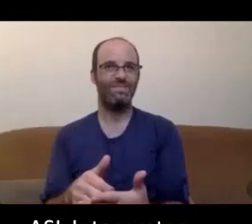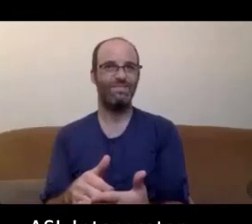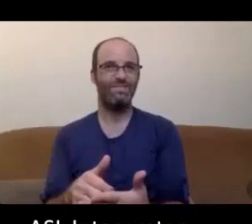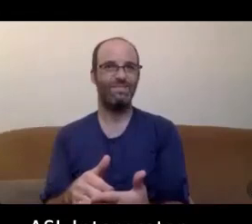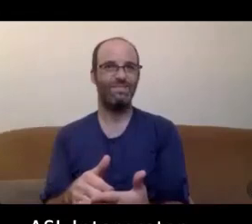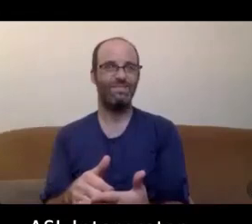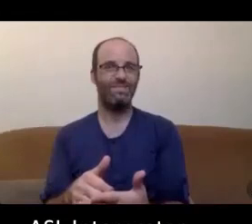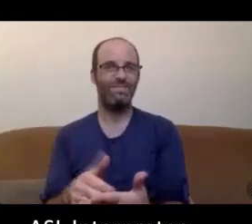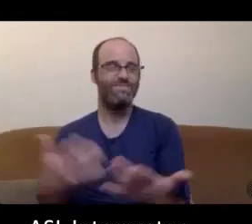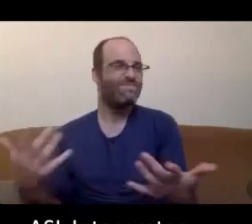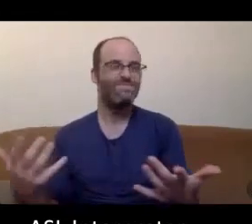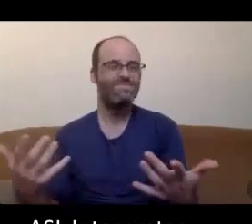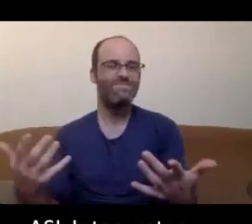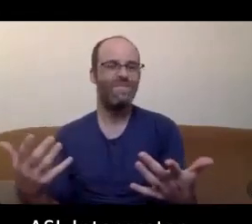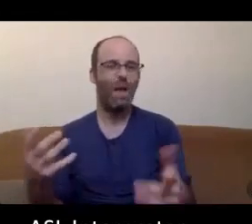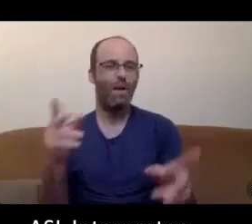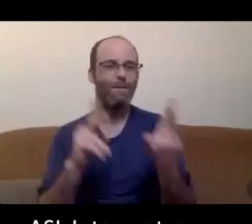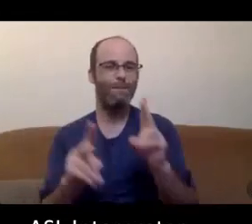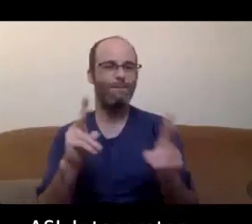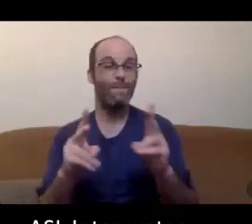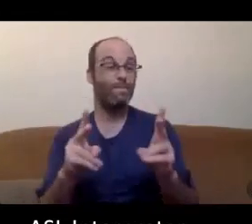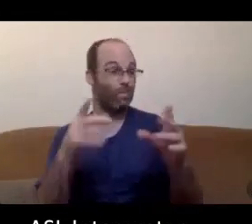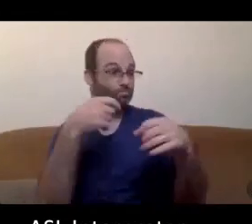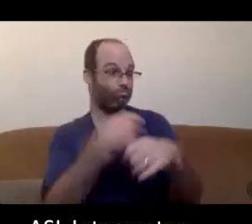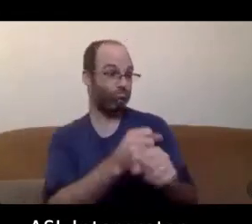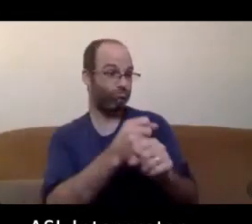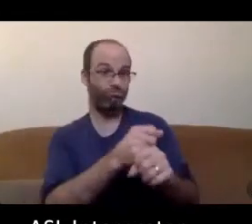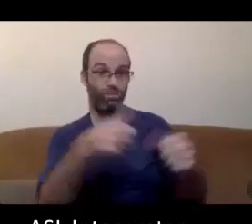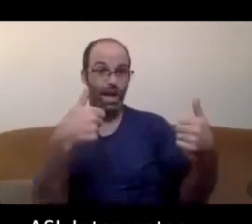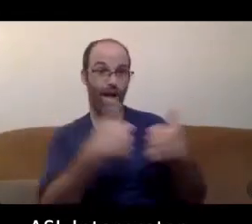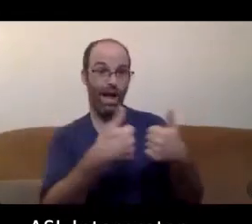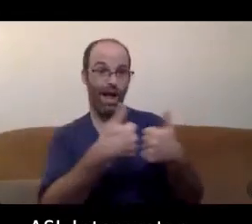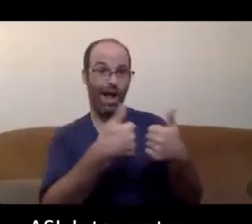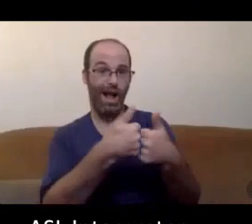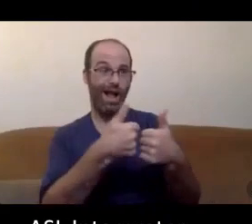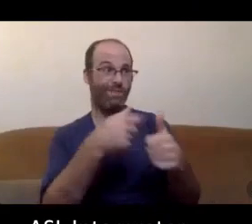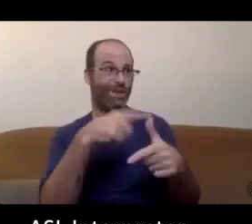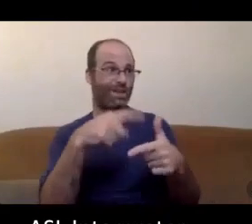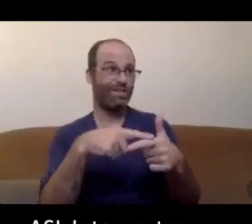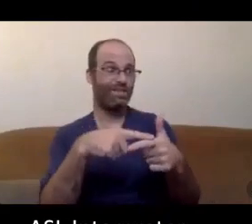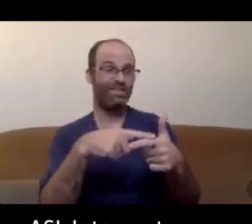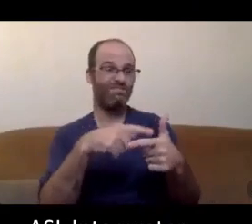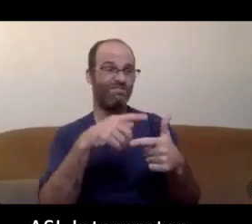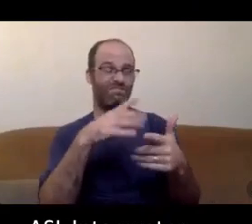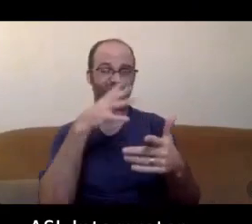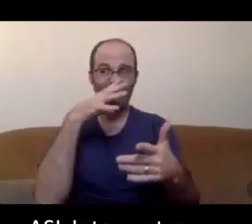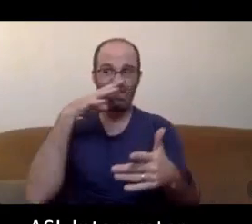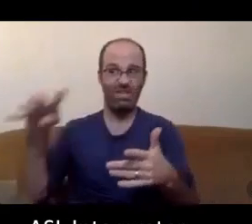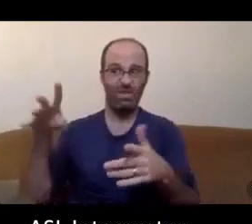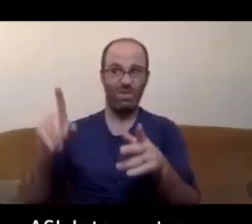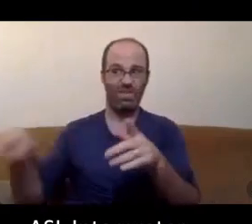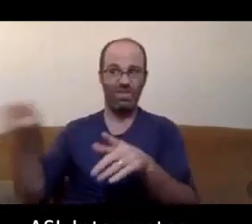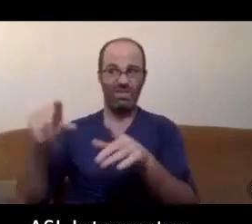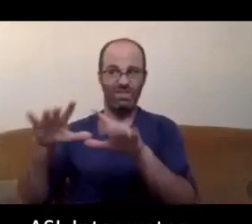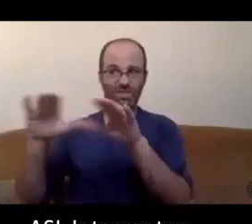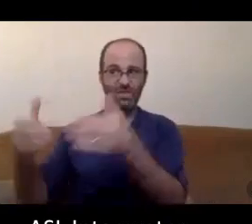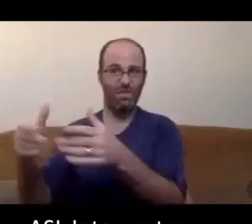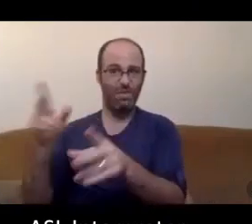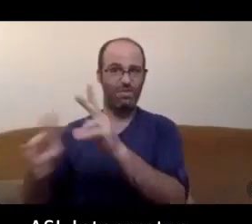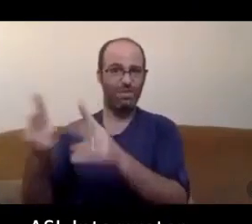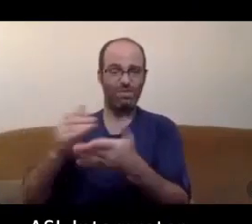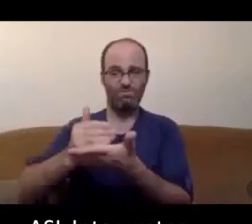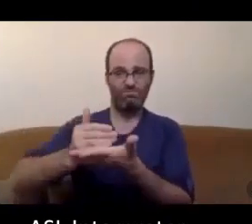of people in something that you're doing, which you wouldn't do like face to face on the street in a city.